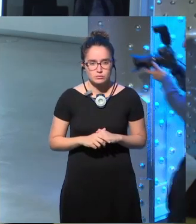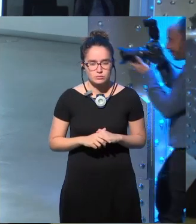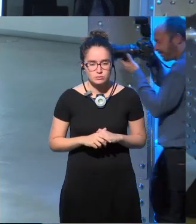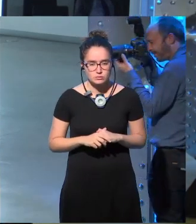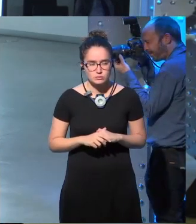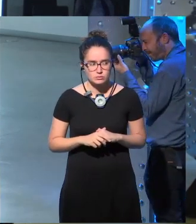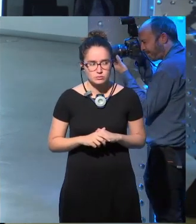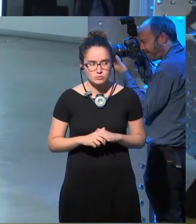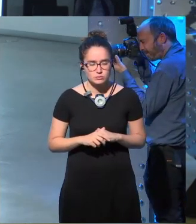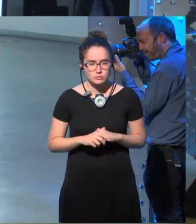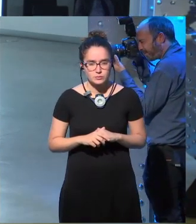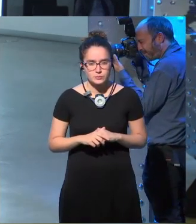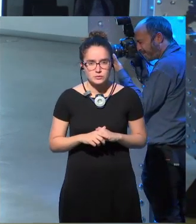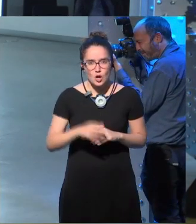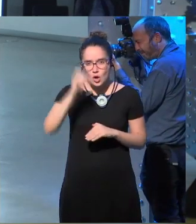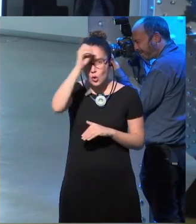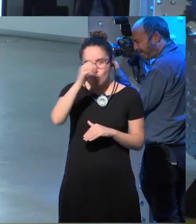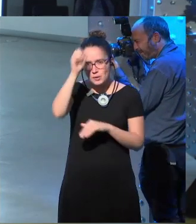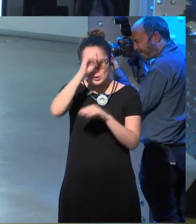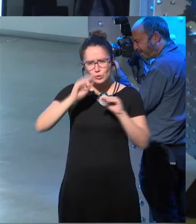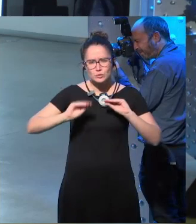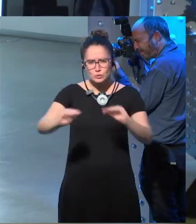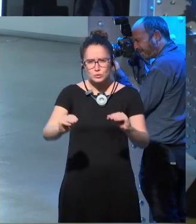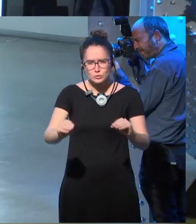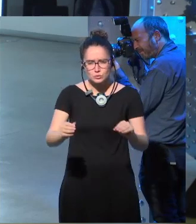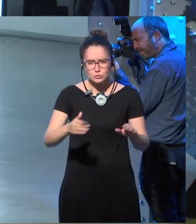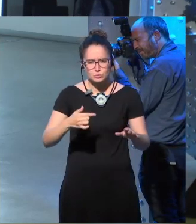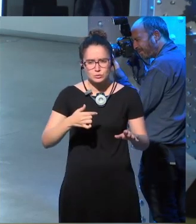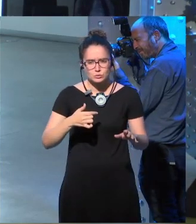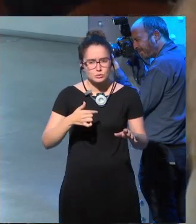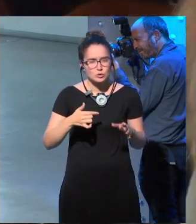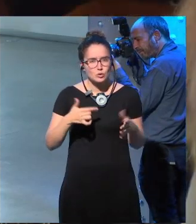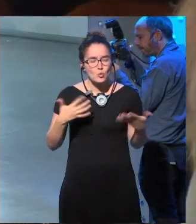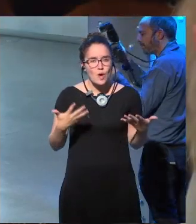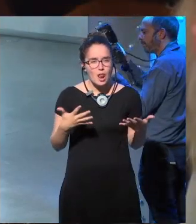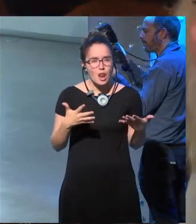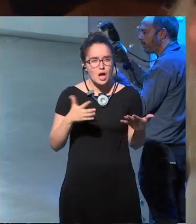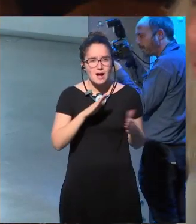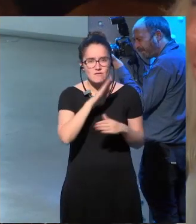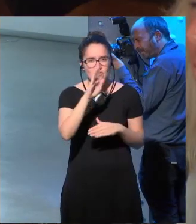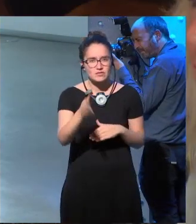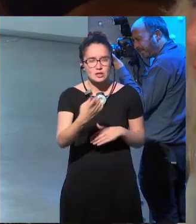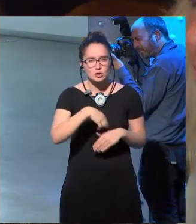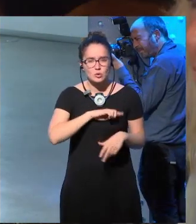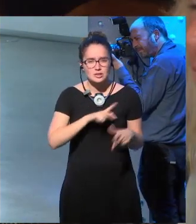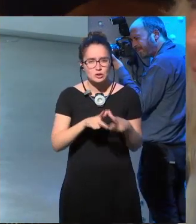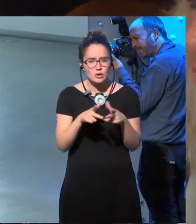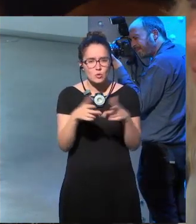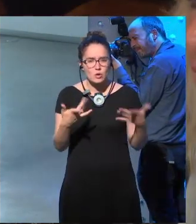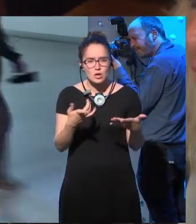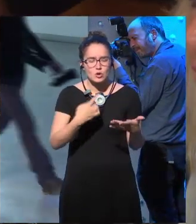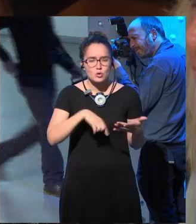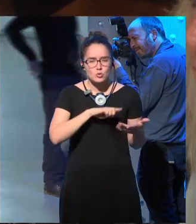Which, in your opinion, of course, are going to be the effects on our society? How do you see our future society,